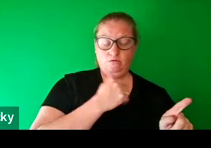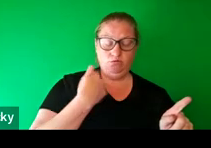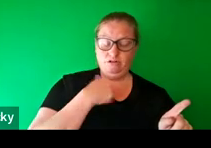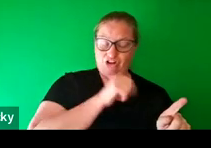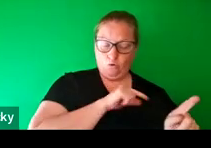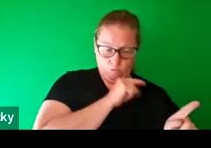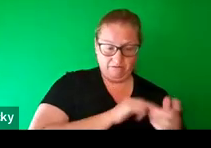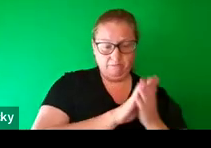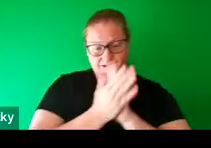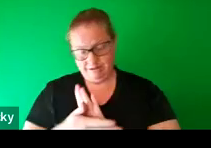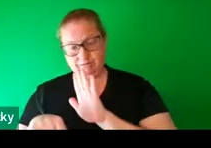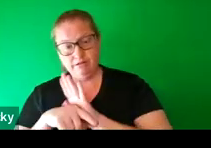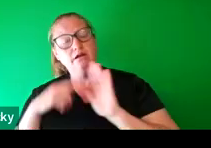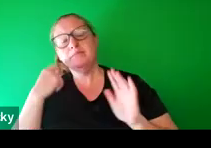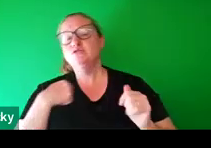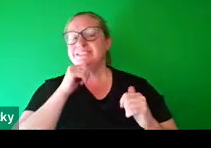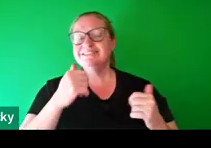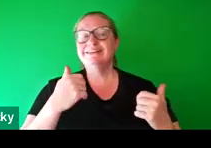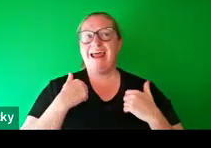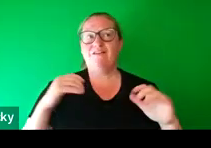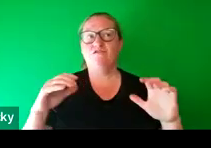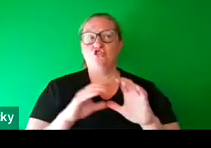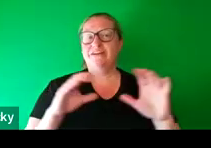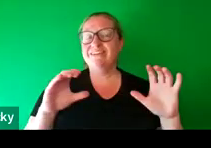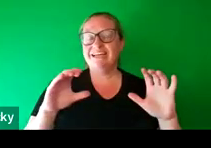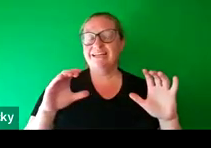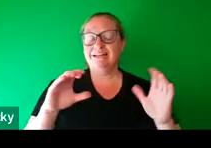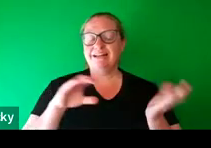up doing certificated layoffs for